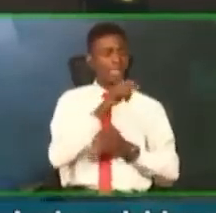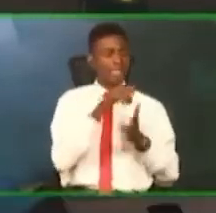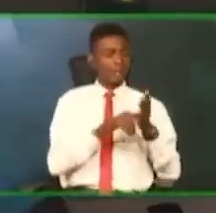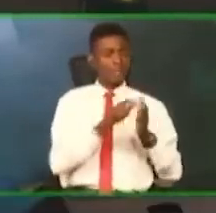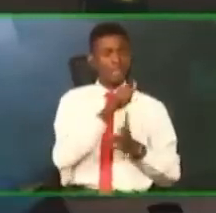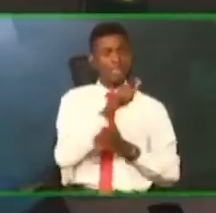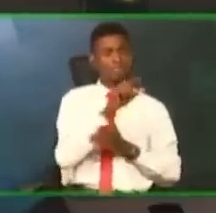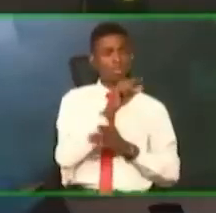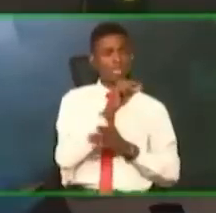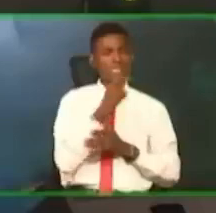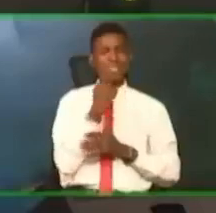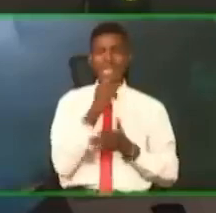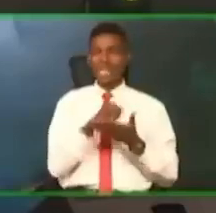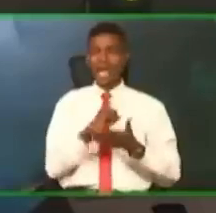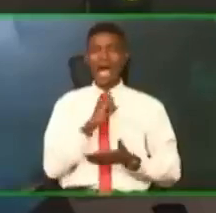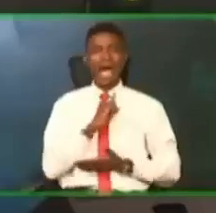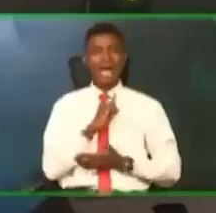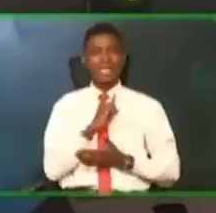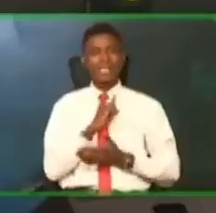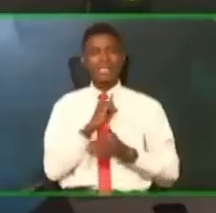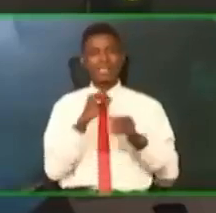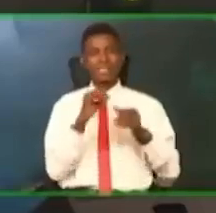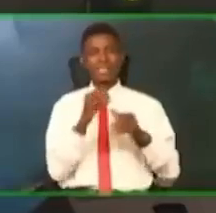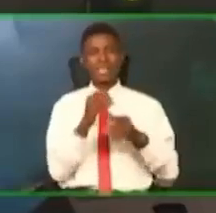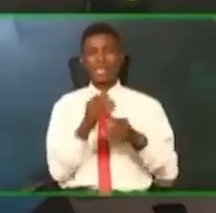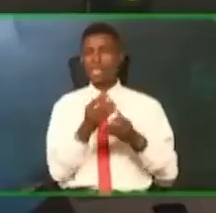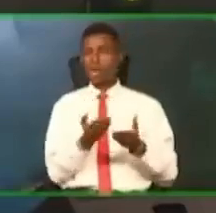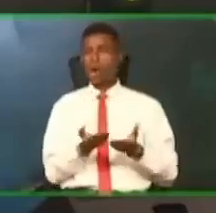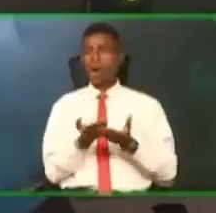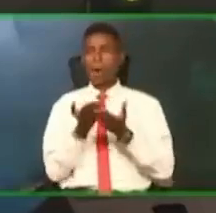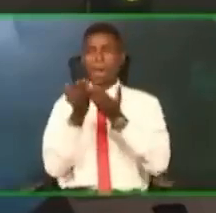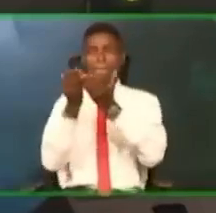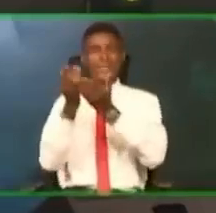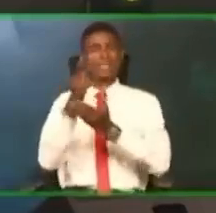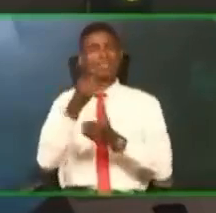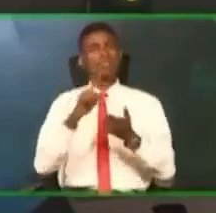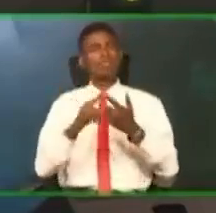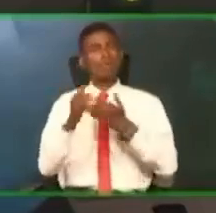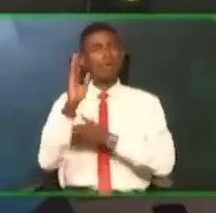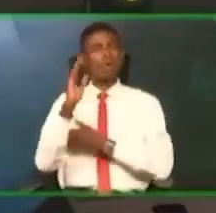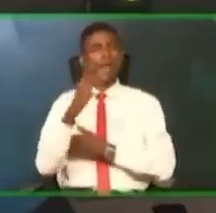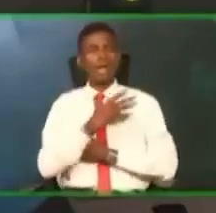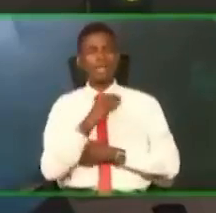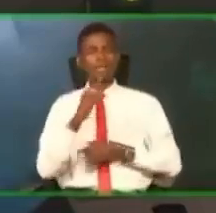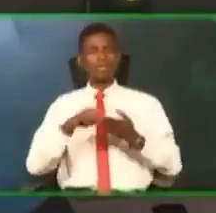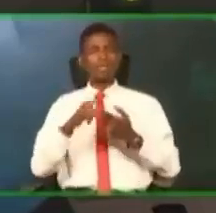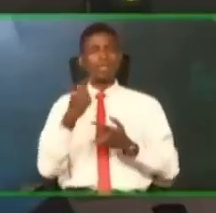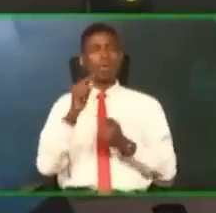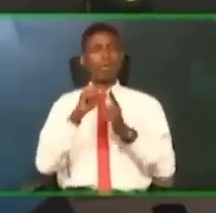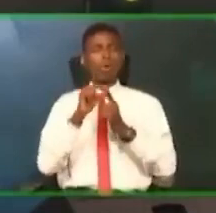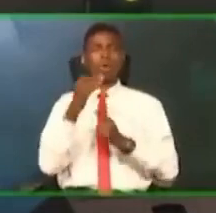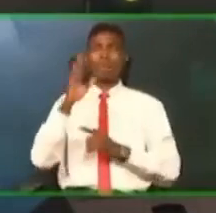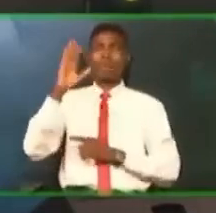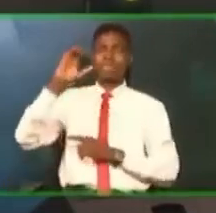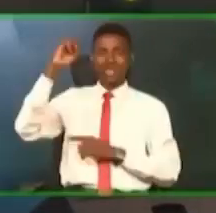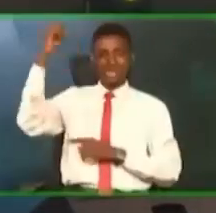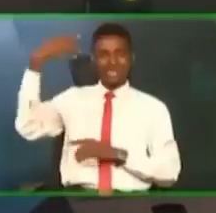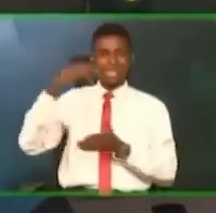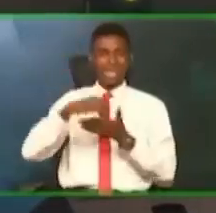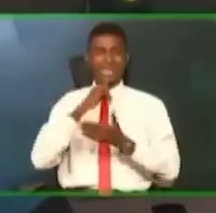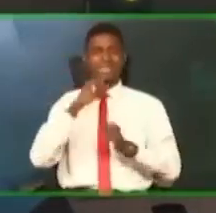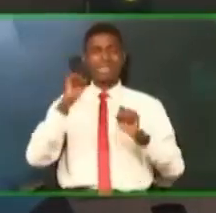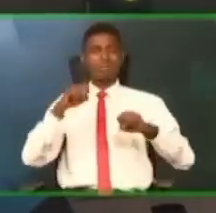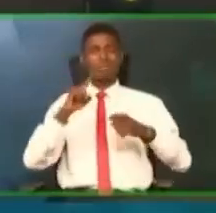now I commend you to God. Paul was speaking, and to the word of his grace, he says, which is able